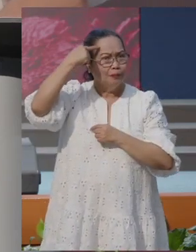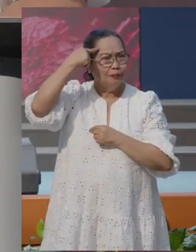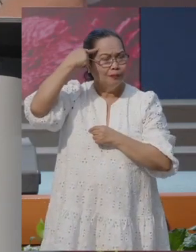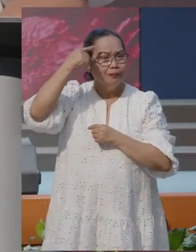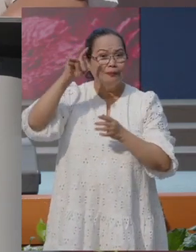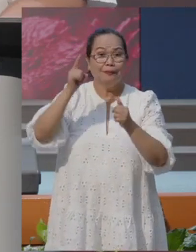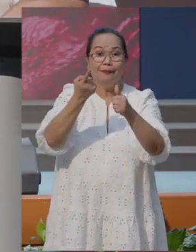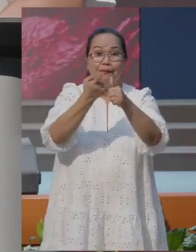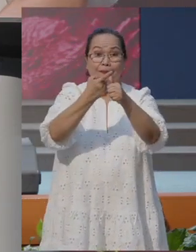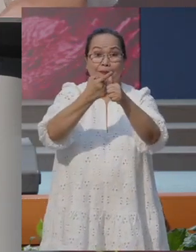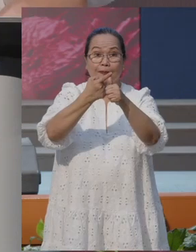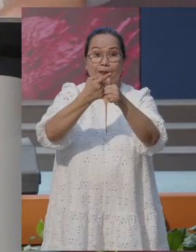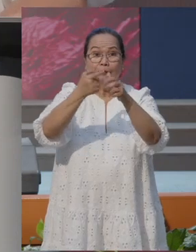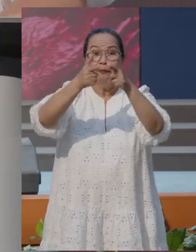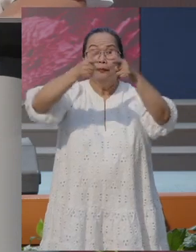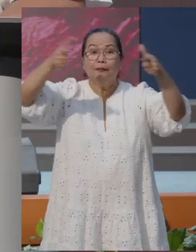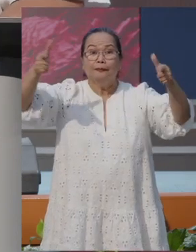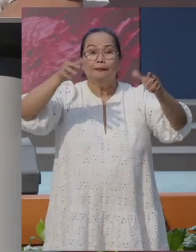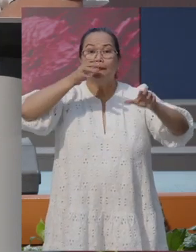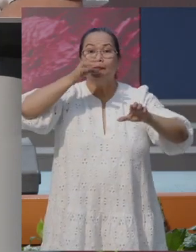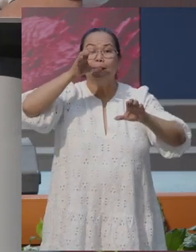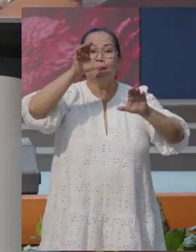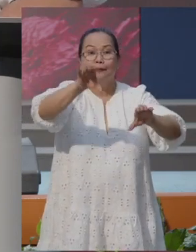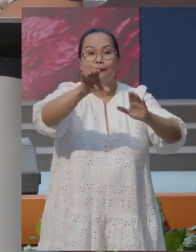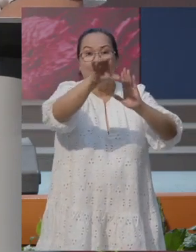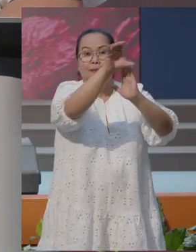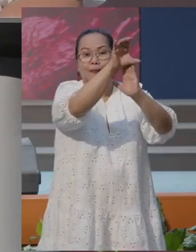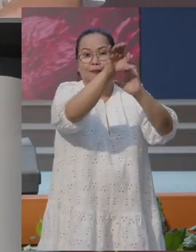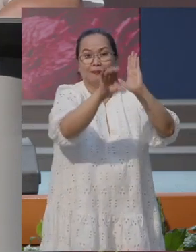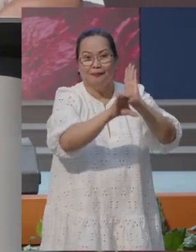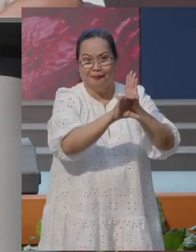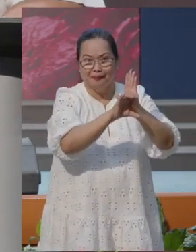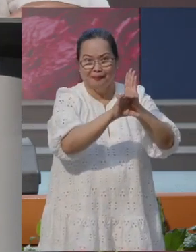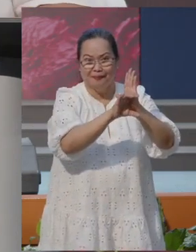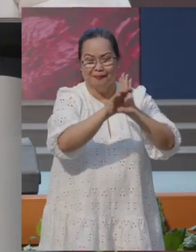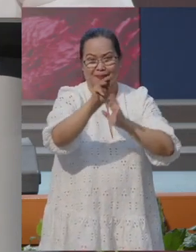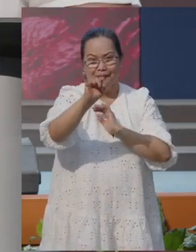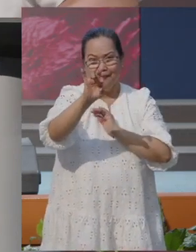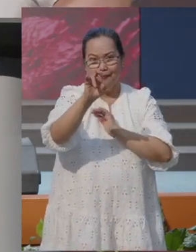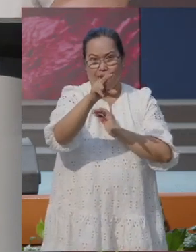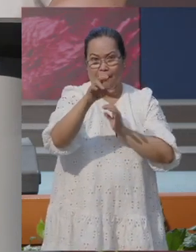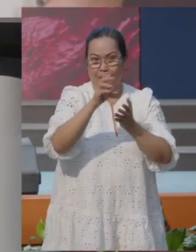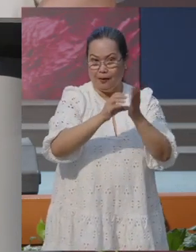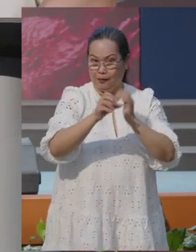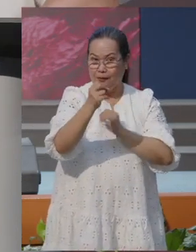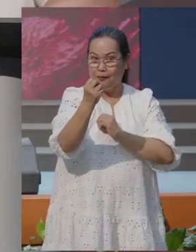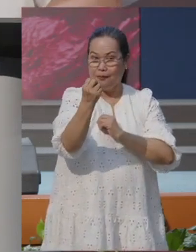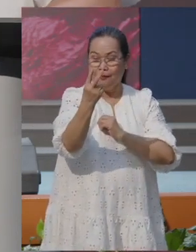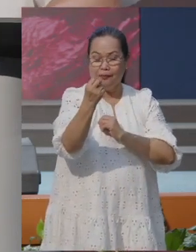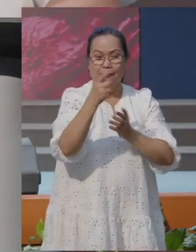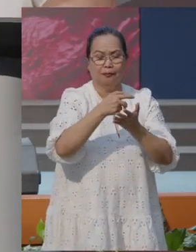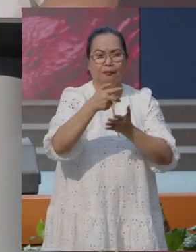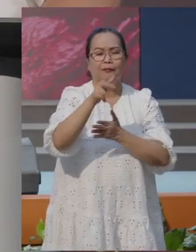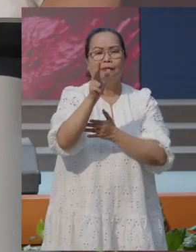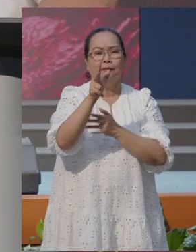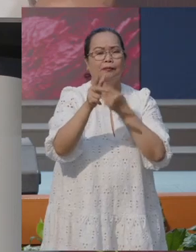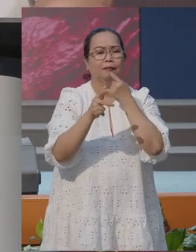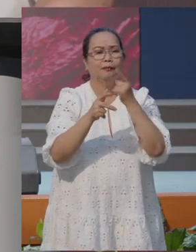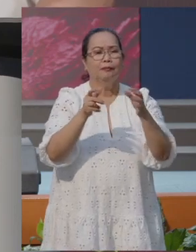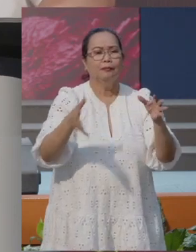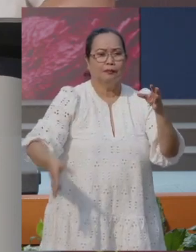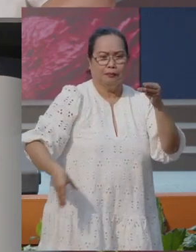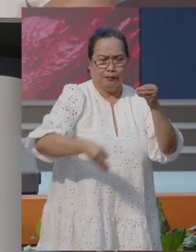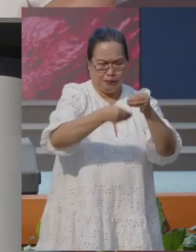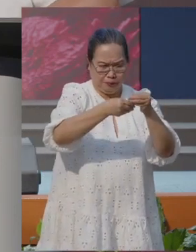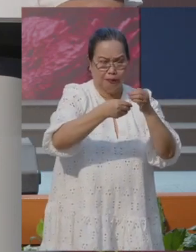is the first and the greatest commandment," wika niya. Sa Mark chapter 12 verse 30, inulit din niya ito. At may dagdag